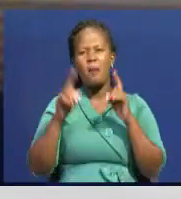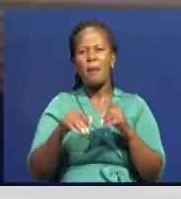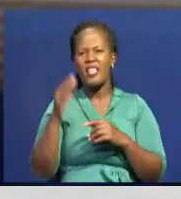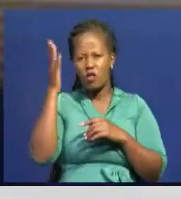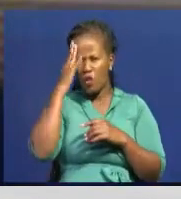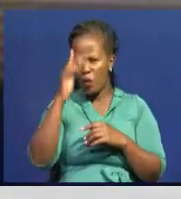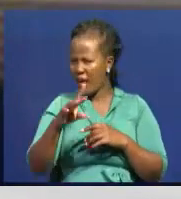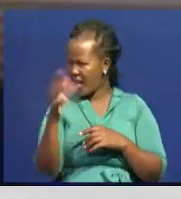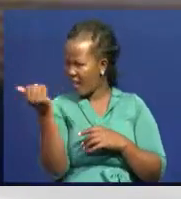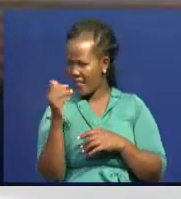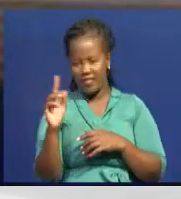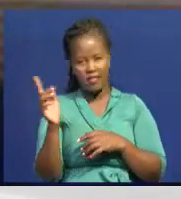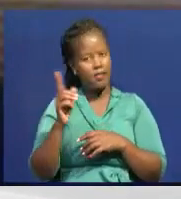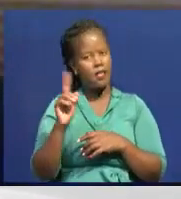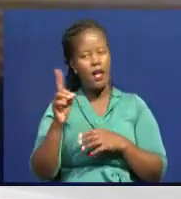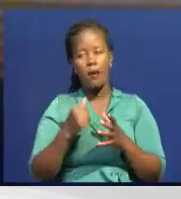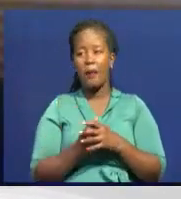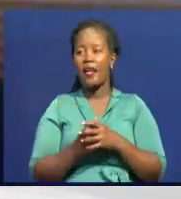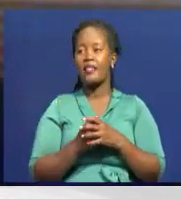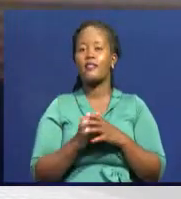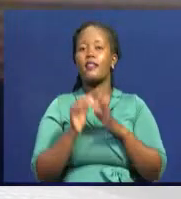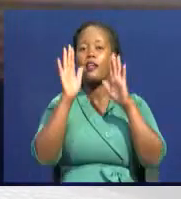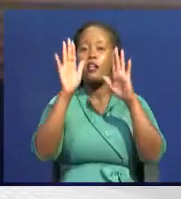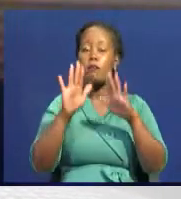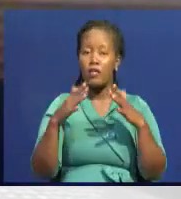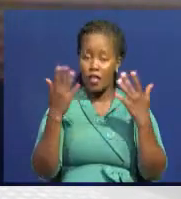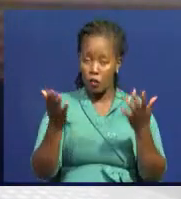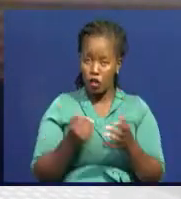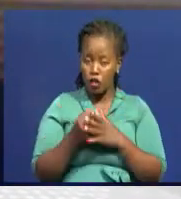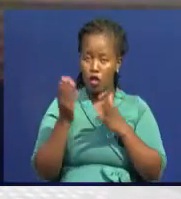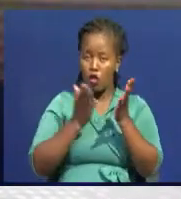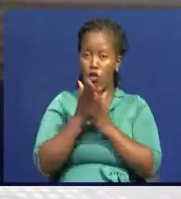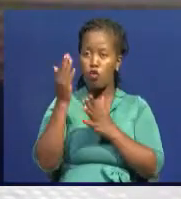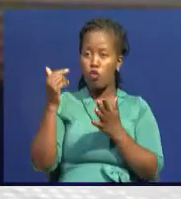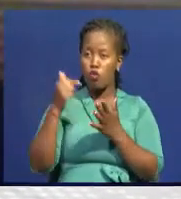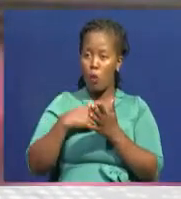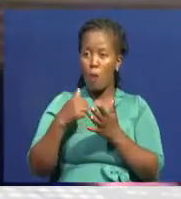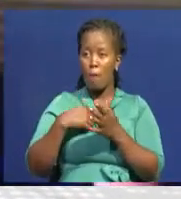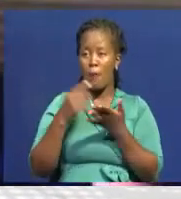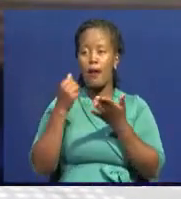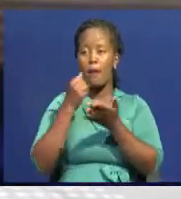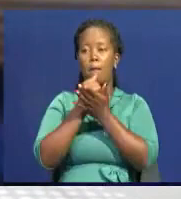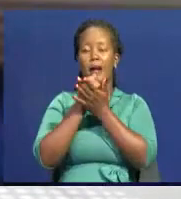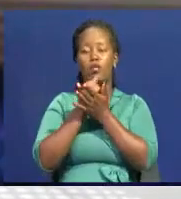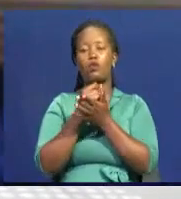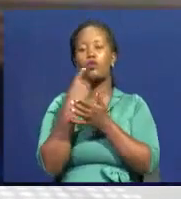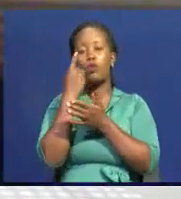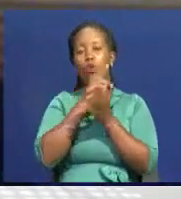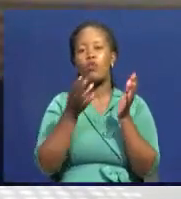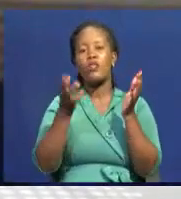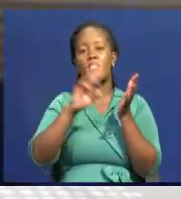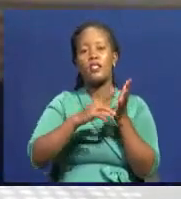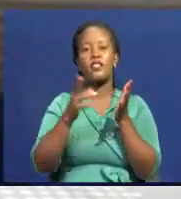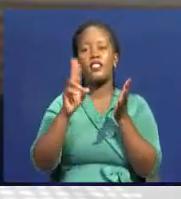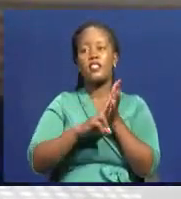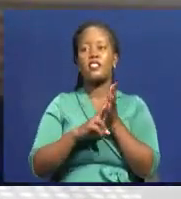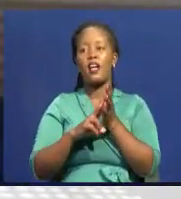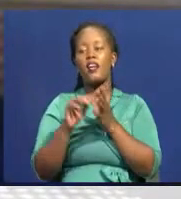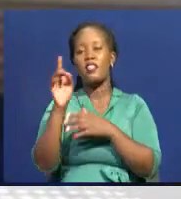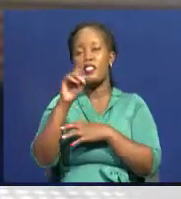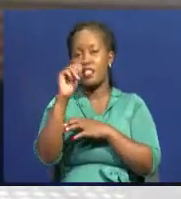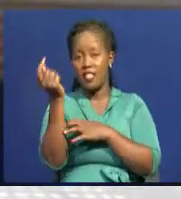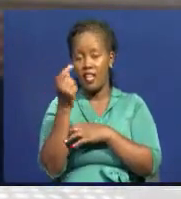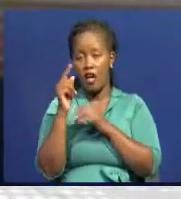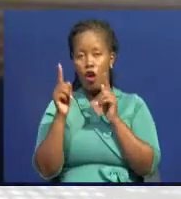another. What happens is I find my agent who is registered in Kenya. They call it registered. In the US, it's